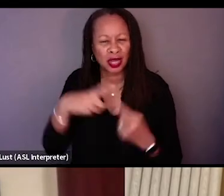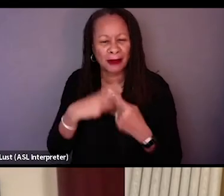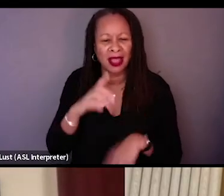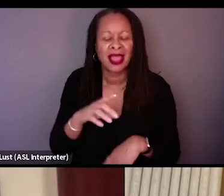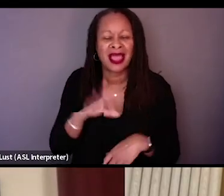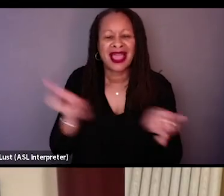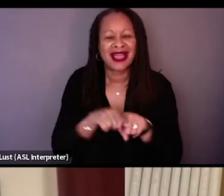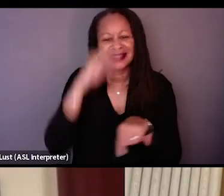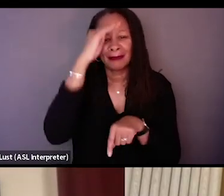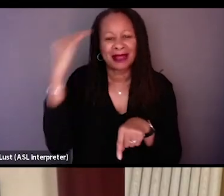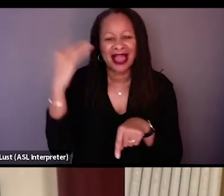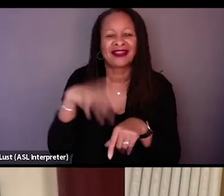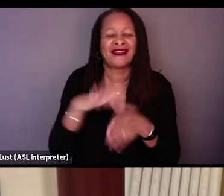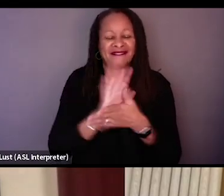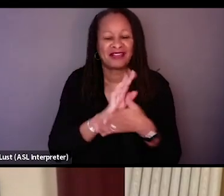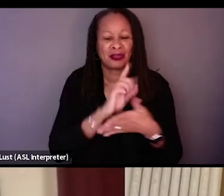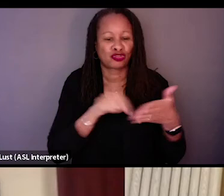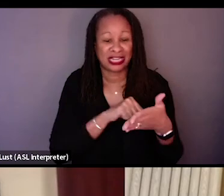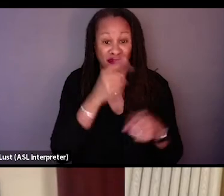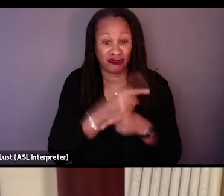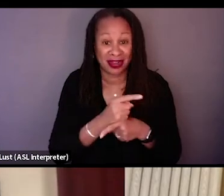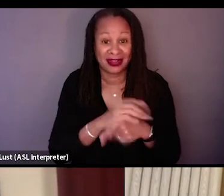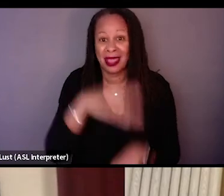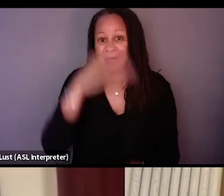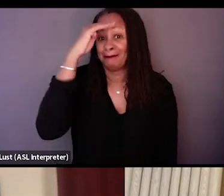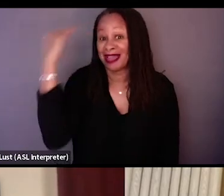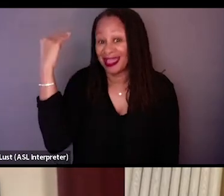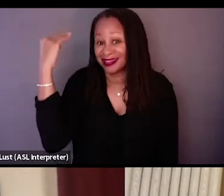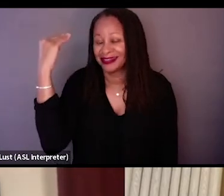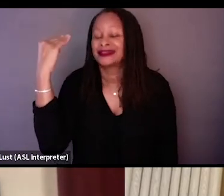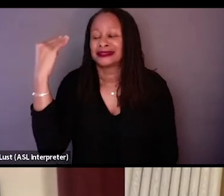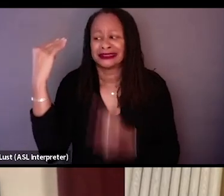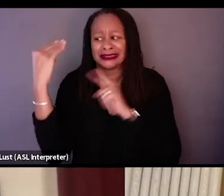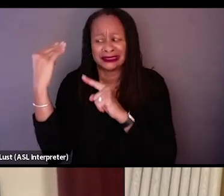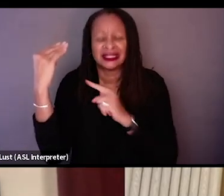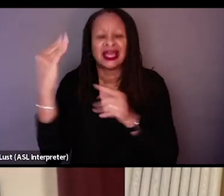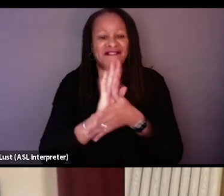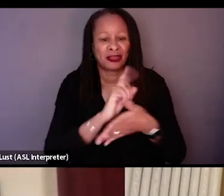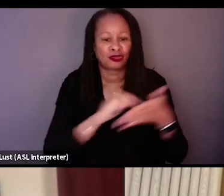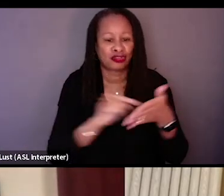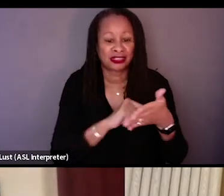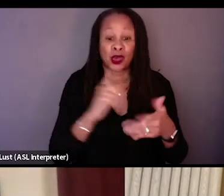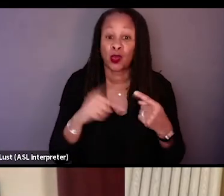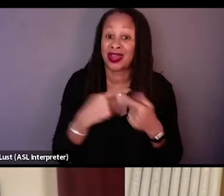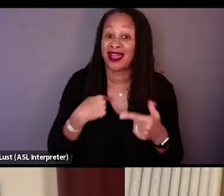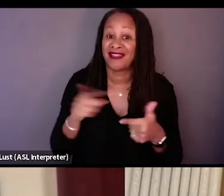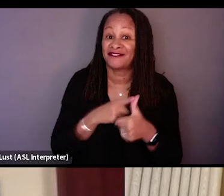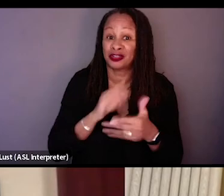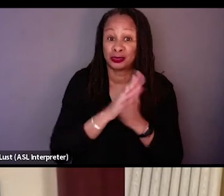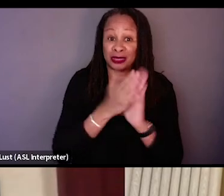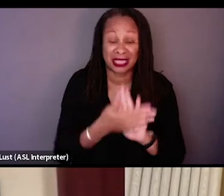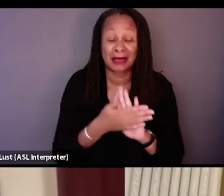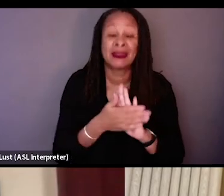being a Black film critic. And that's it right there, right? Black film critic. I don't know about you, Elvis, but when I first became a film critic some 30 odd